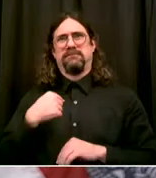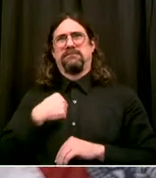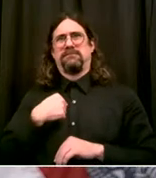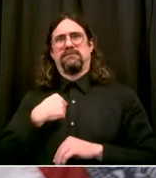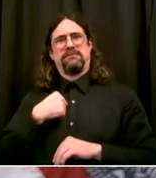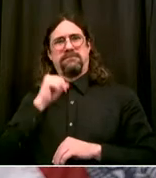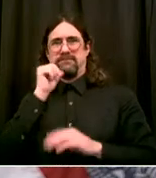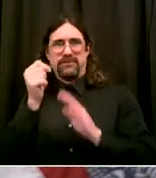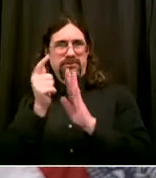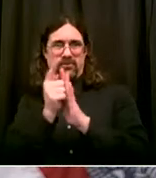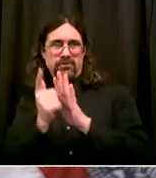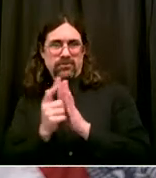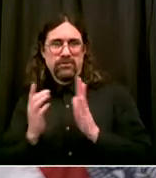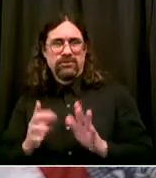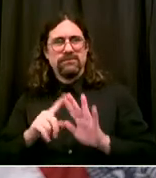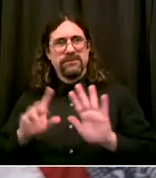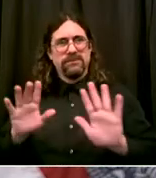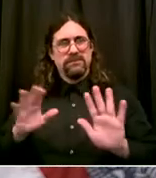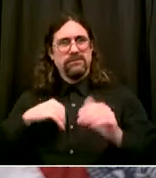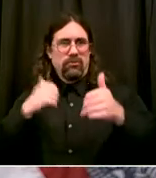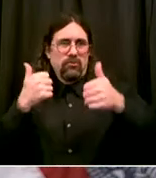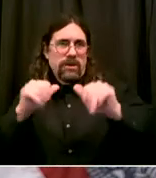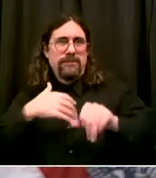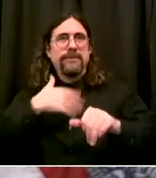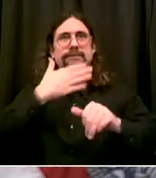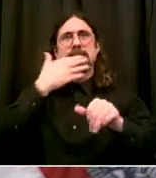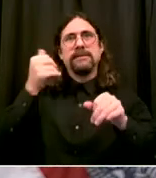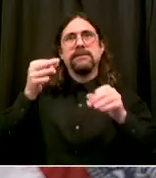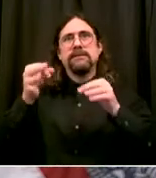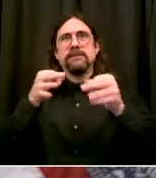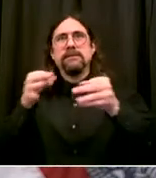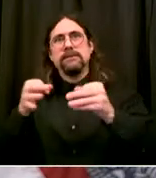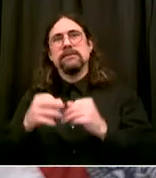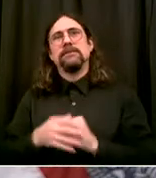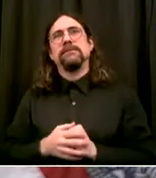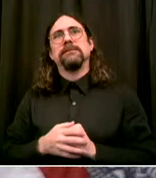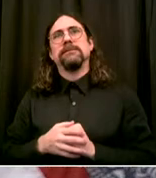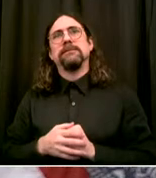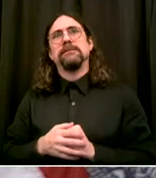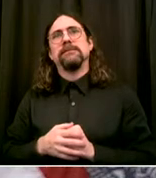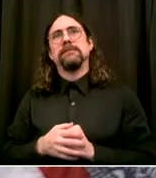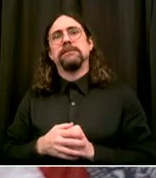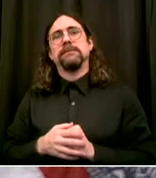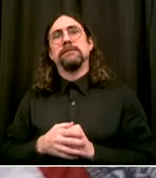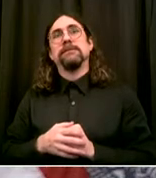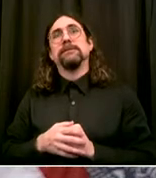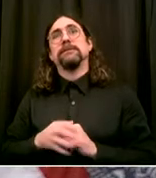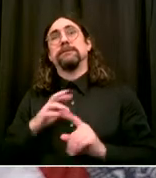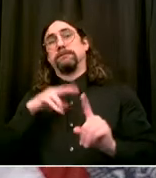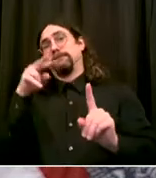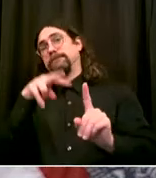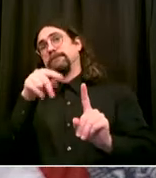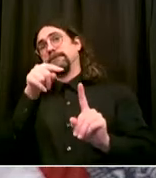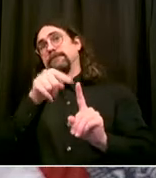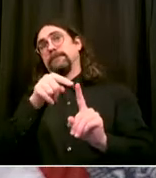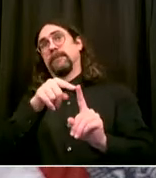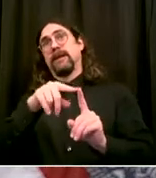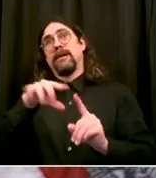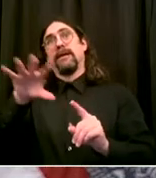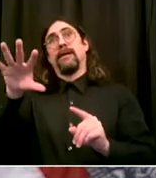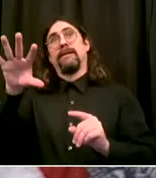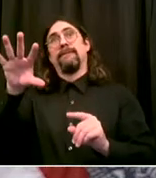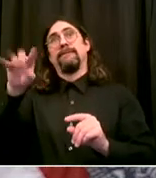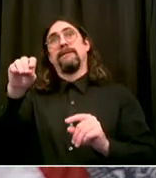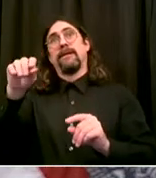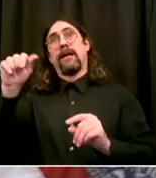ready to make public about disciplinary records. I don't believe that's going to go on that long. I believe at some